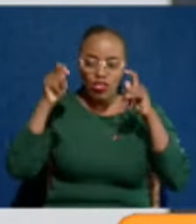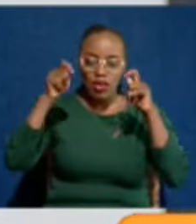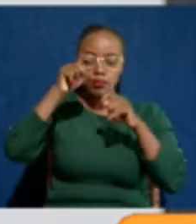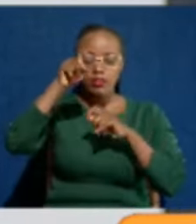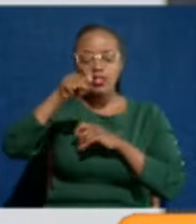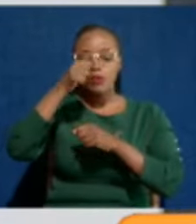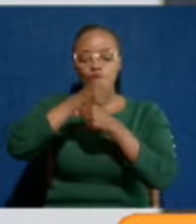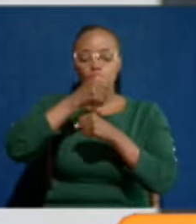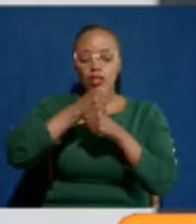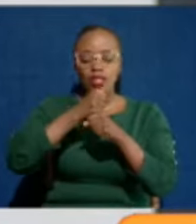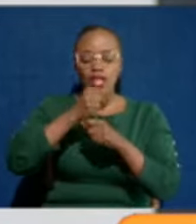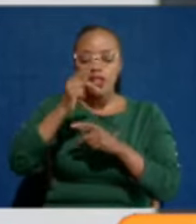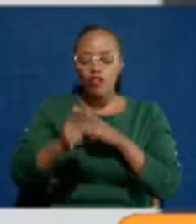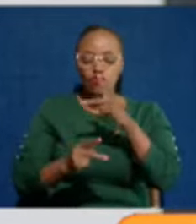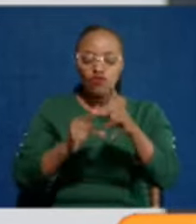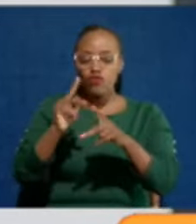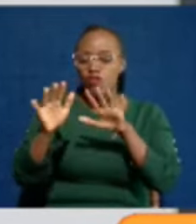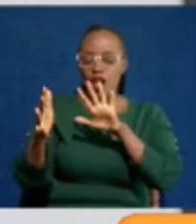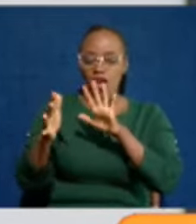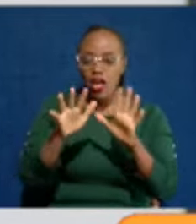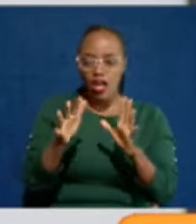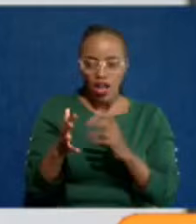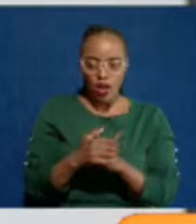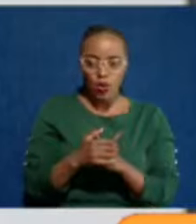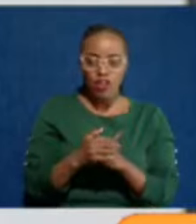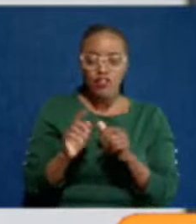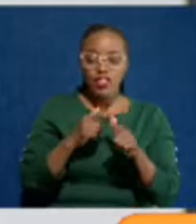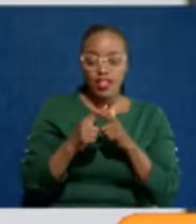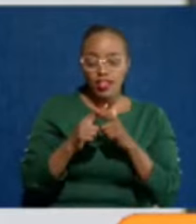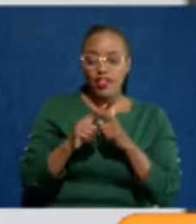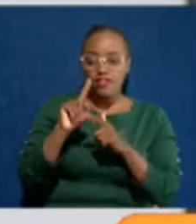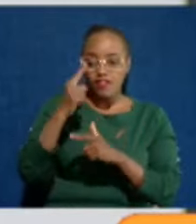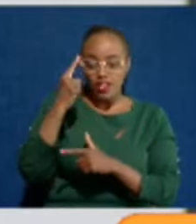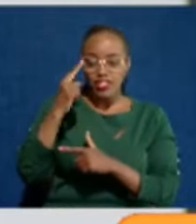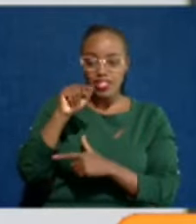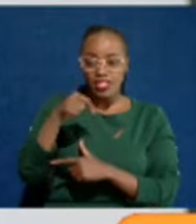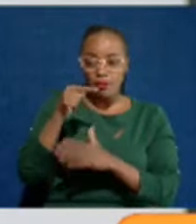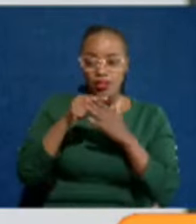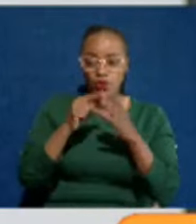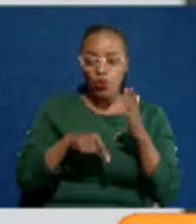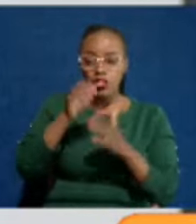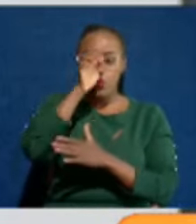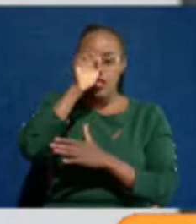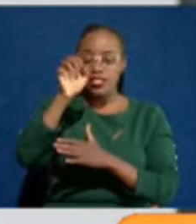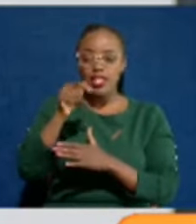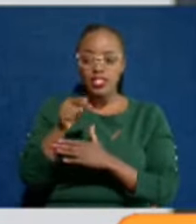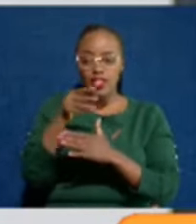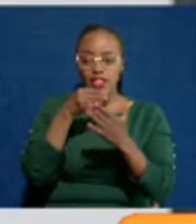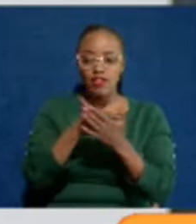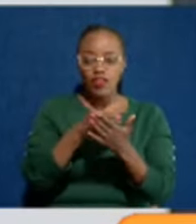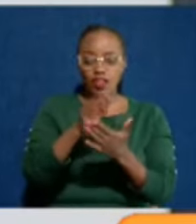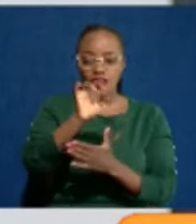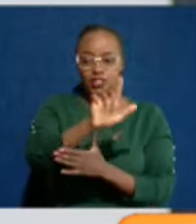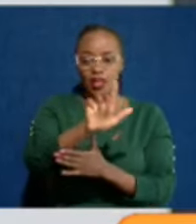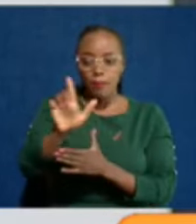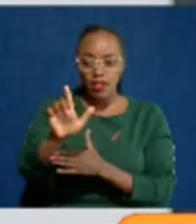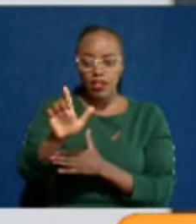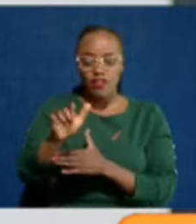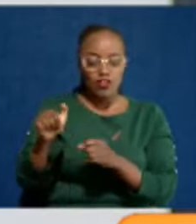be carried out. And the initial demand was, we reject the finance bill